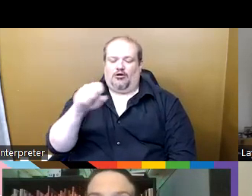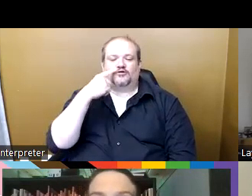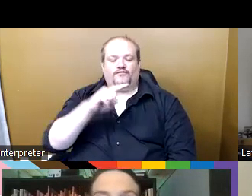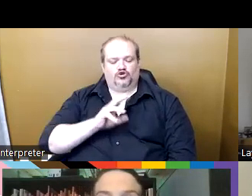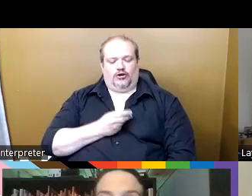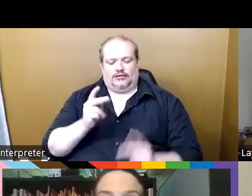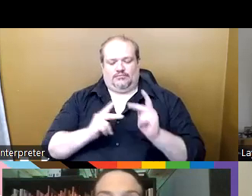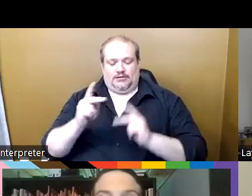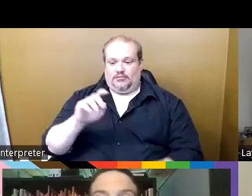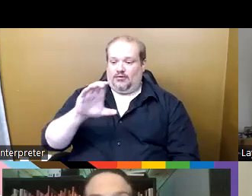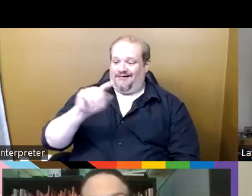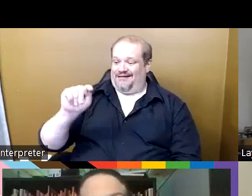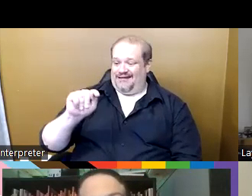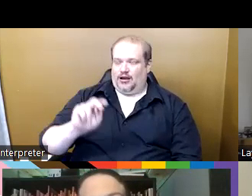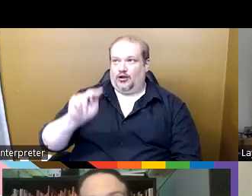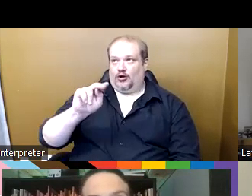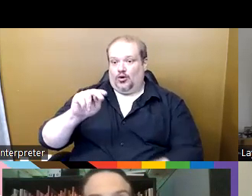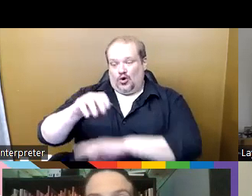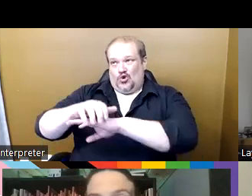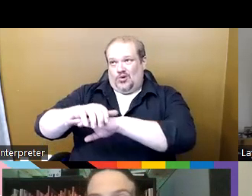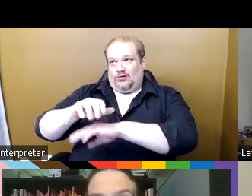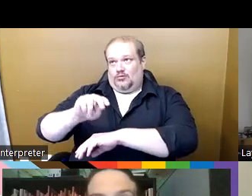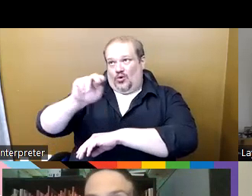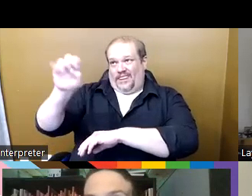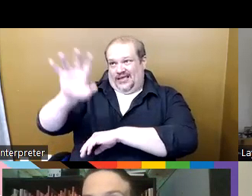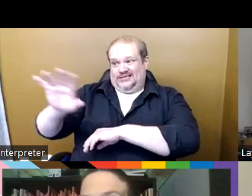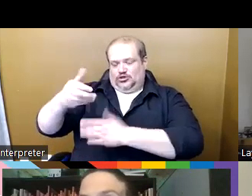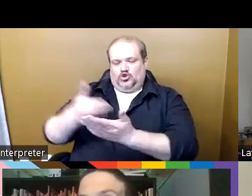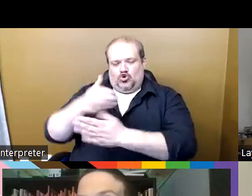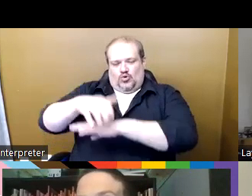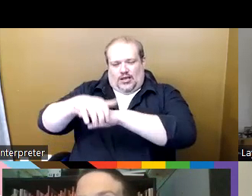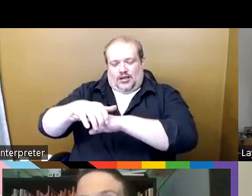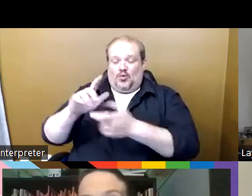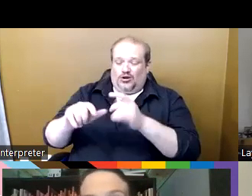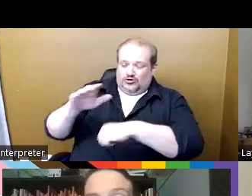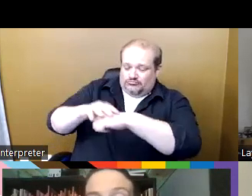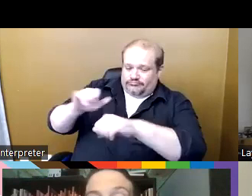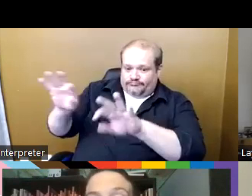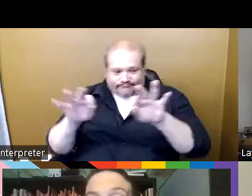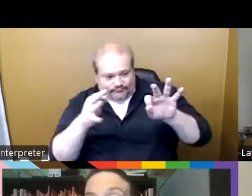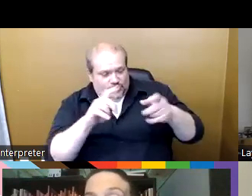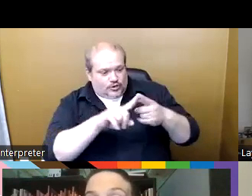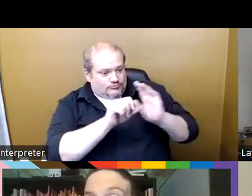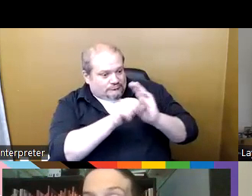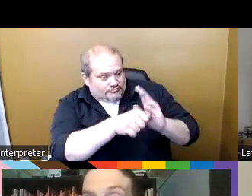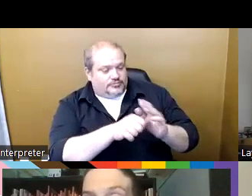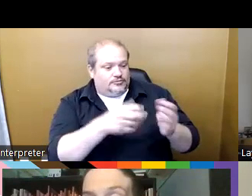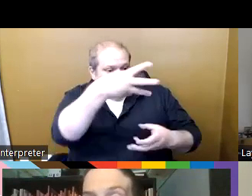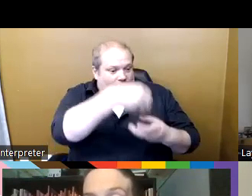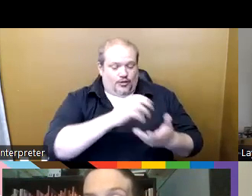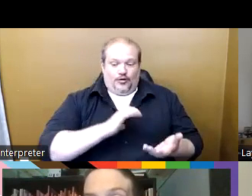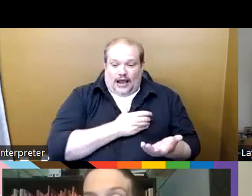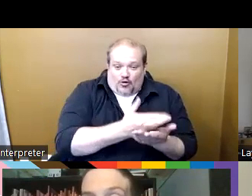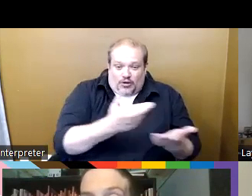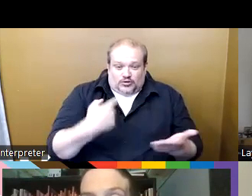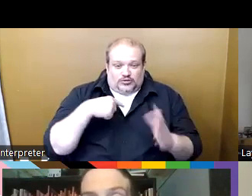you would want to shout out and bring attention to, that we could then also put in our resources that we send